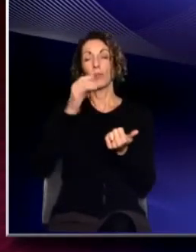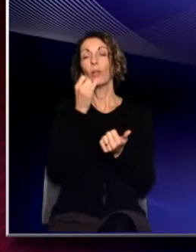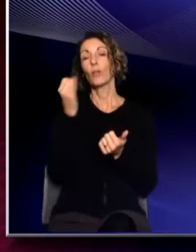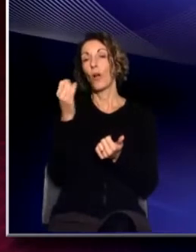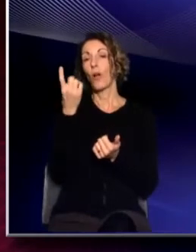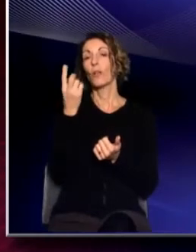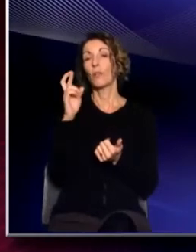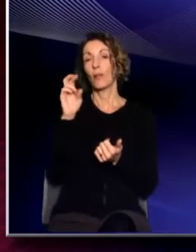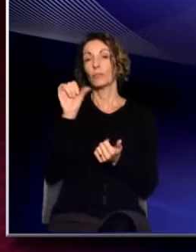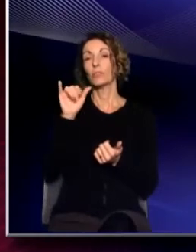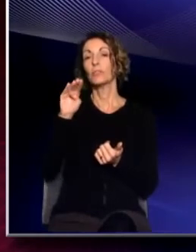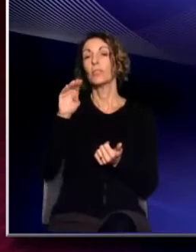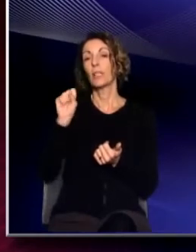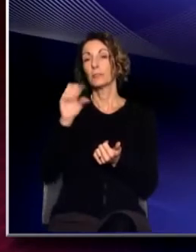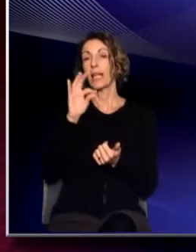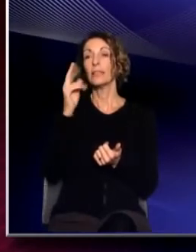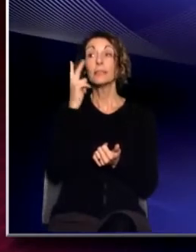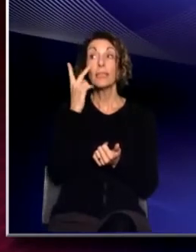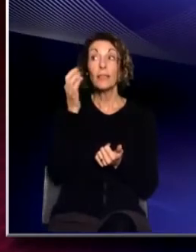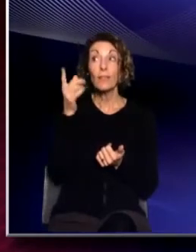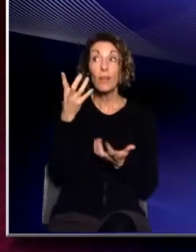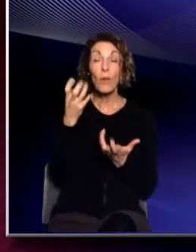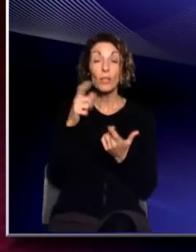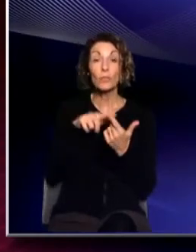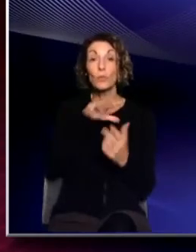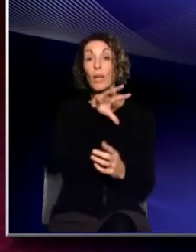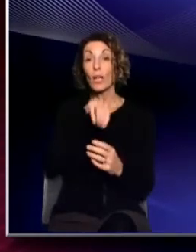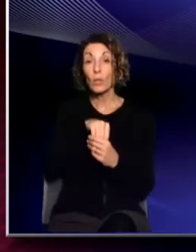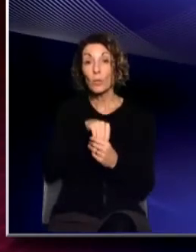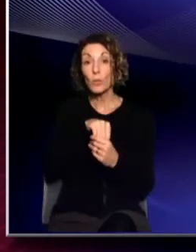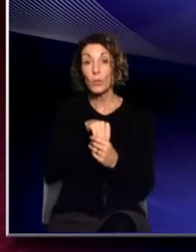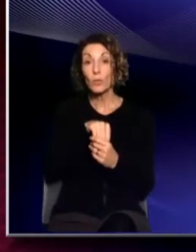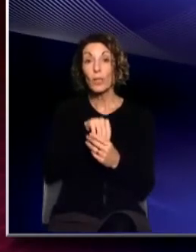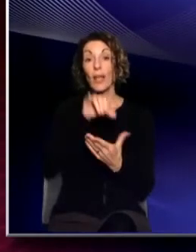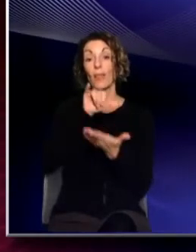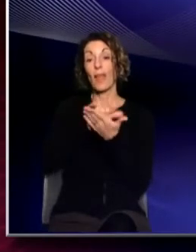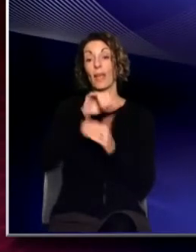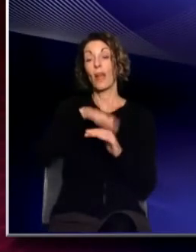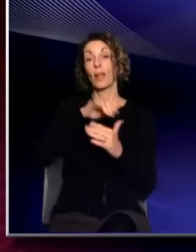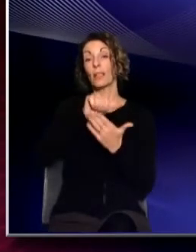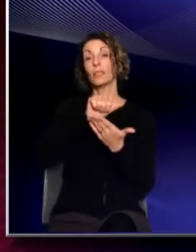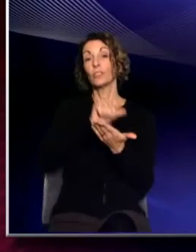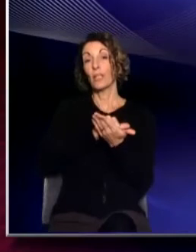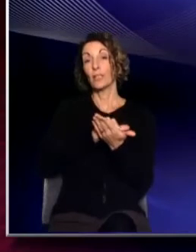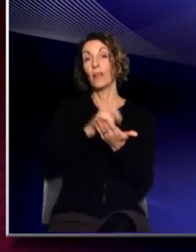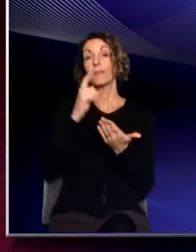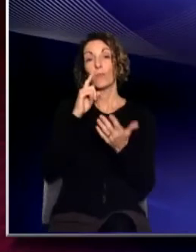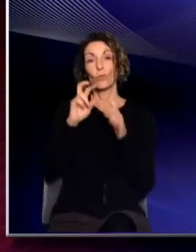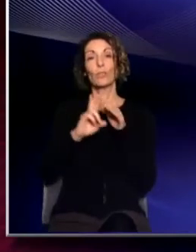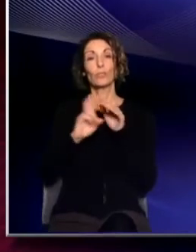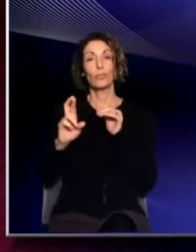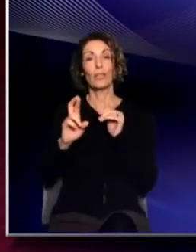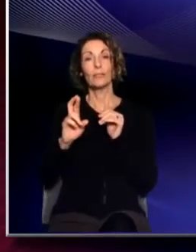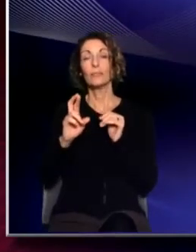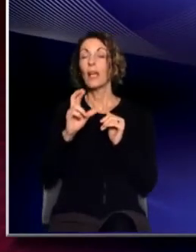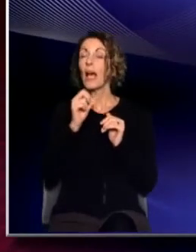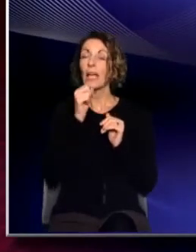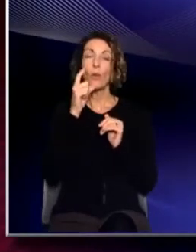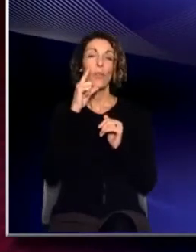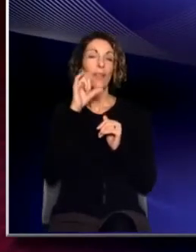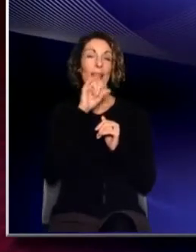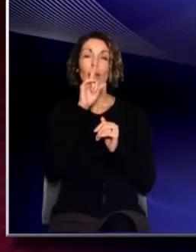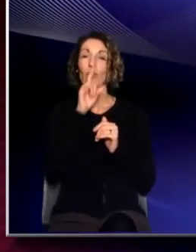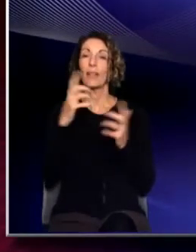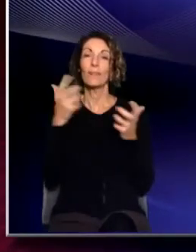Sims and see if he wants to include this on the agenda for the retreat. I don't think it fits